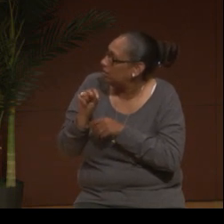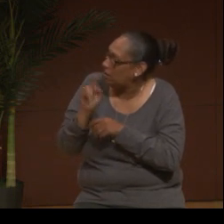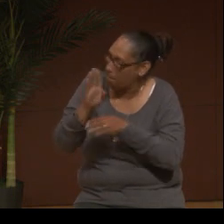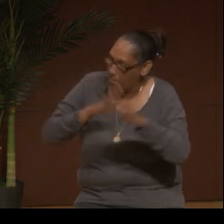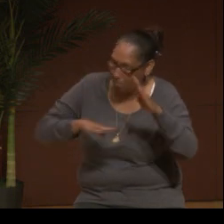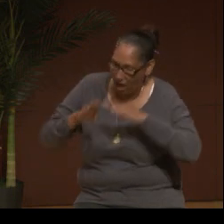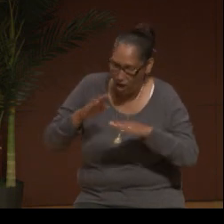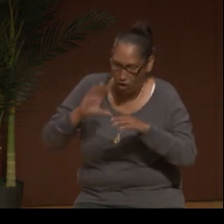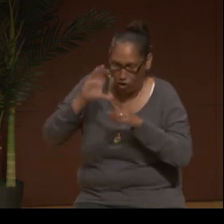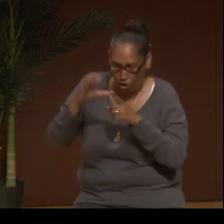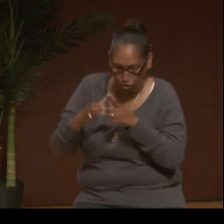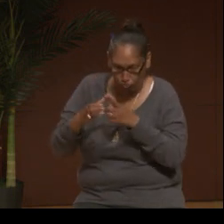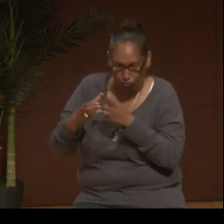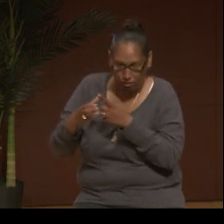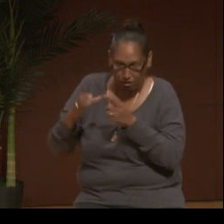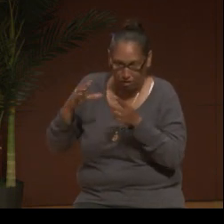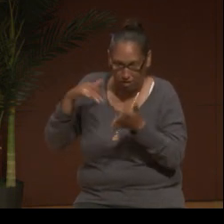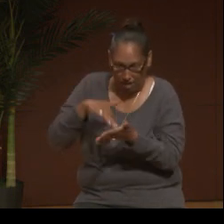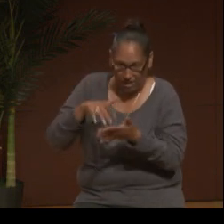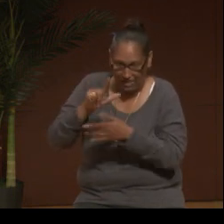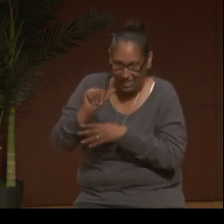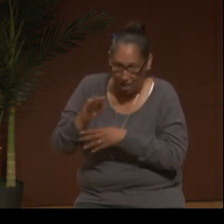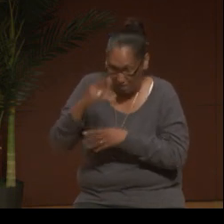Biocultural Studies Lab. For me,